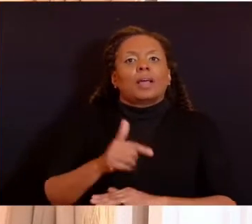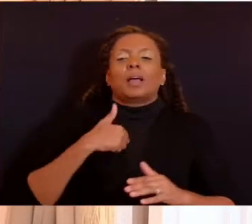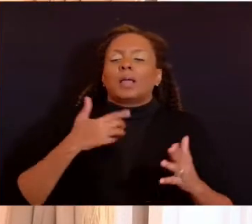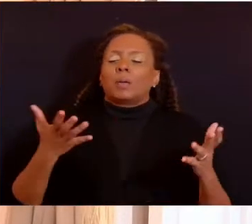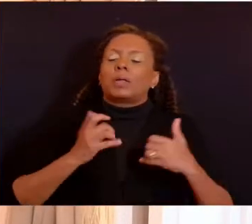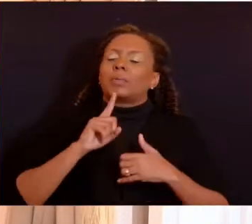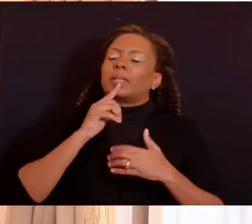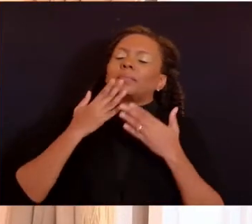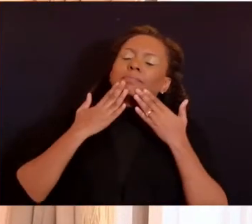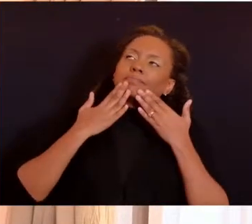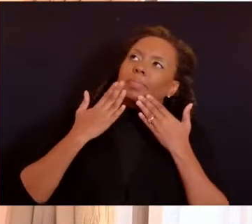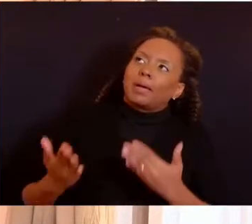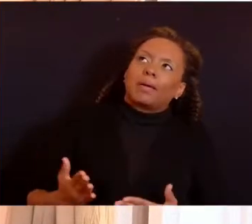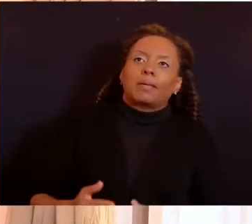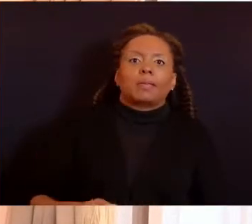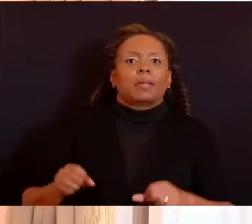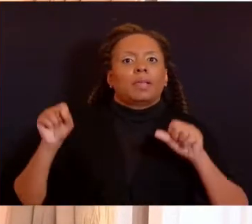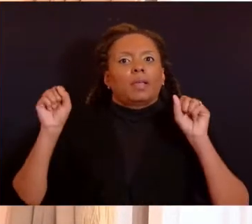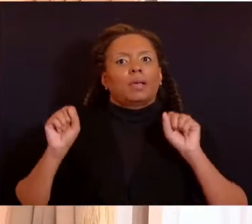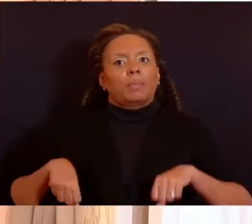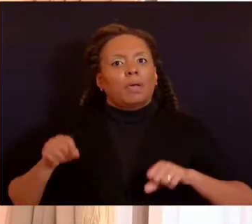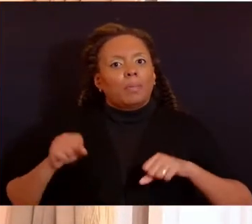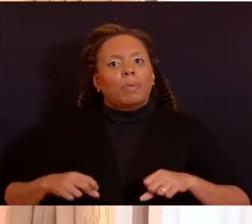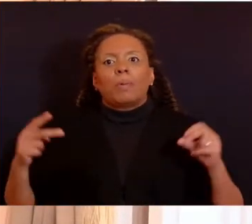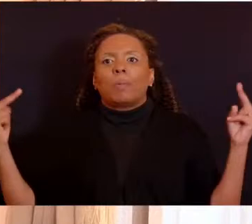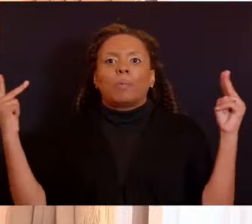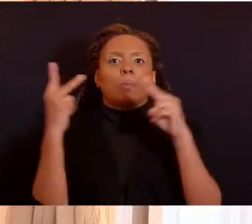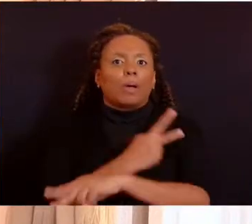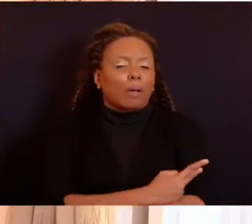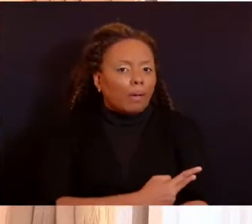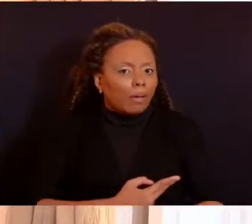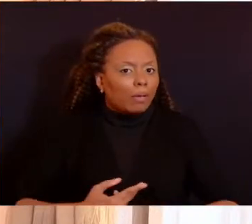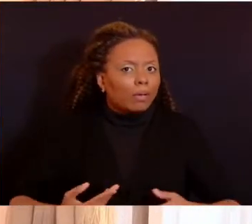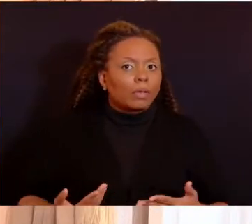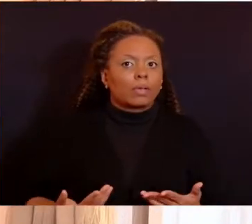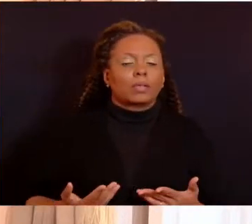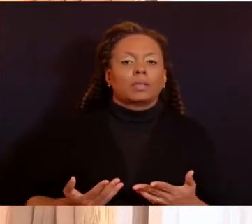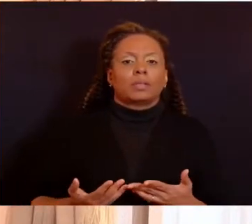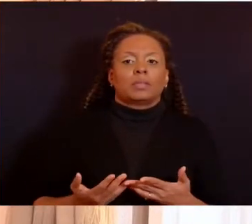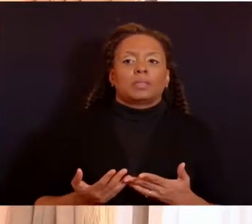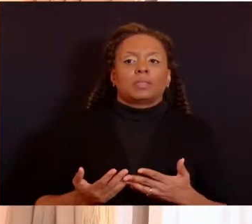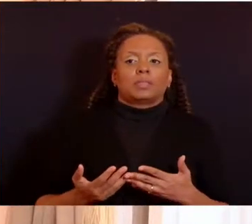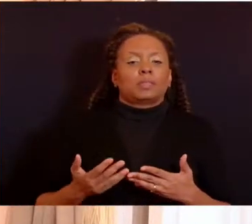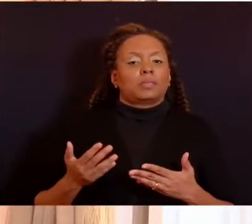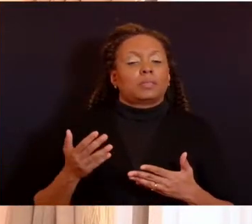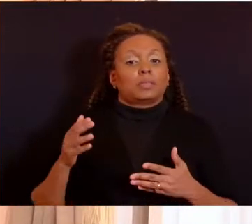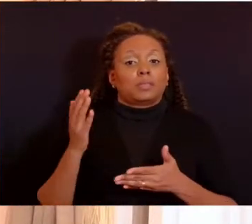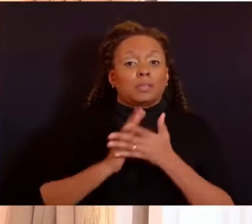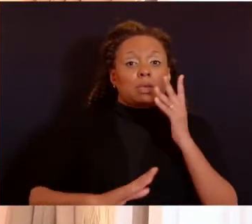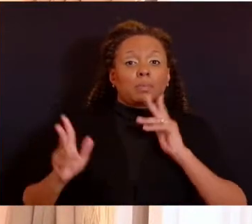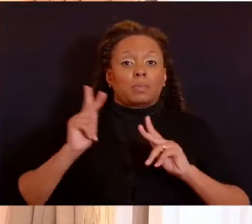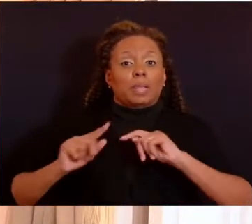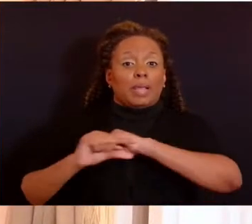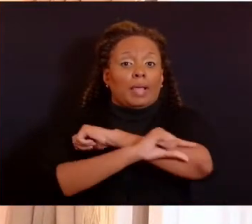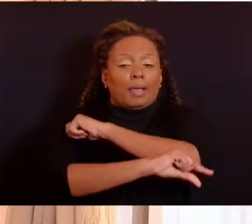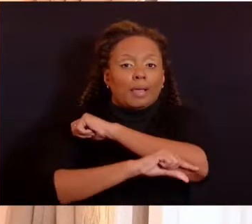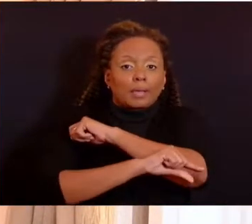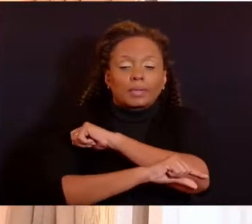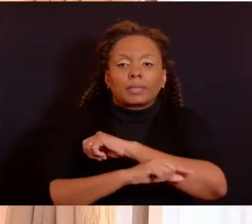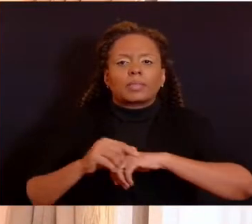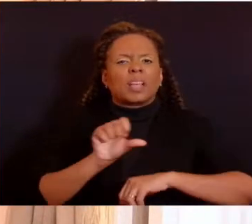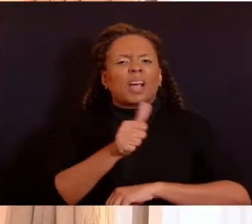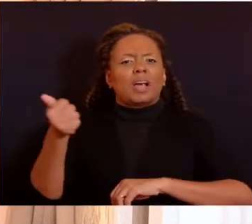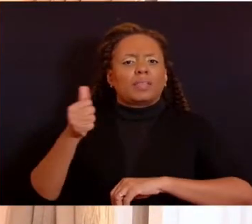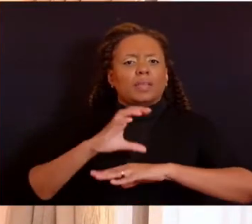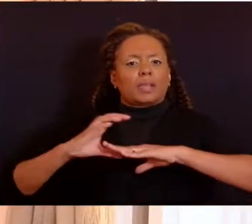been far worse. And even as we reflect, there are those brothers and sisters we have in the region, in Guyana, for example, with the floods that